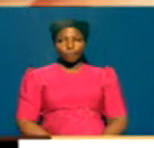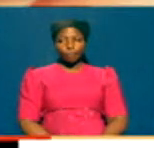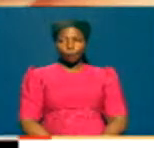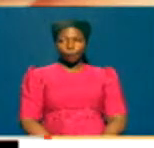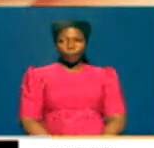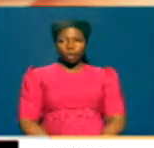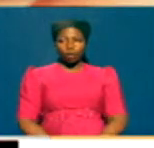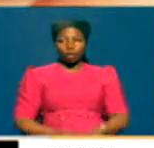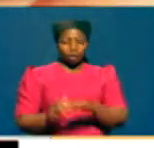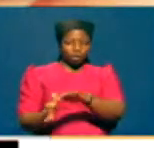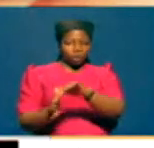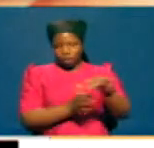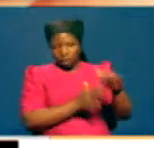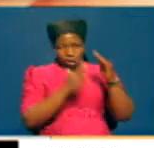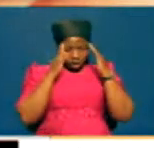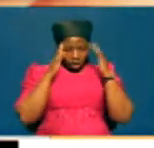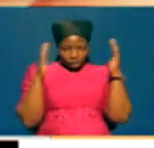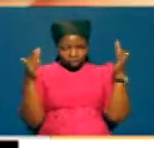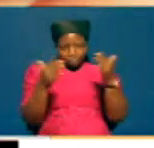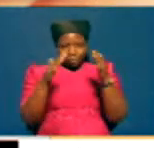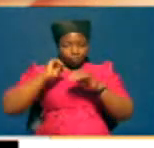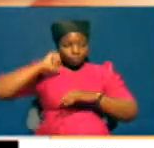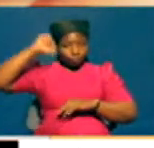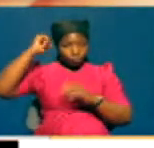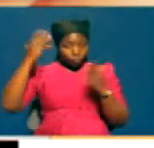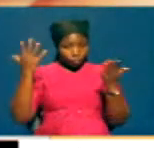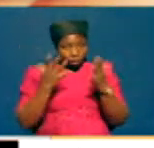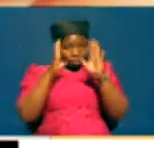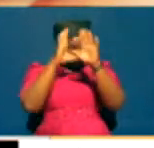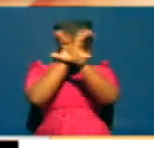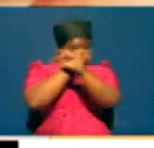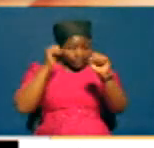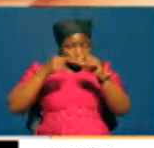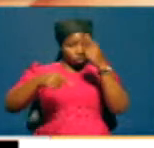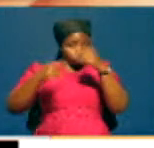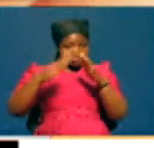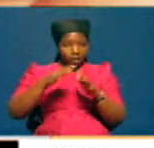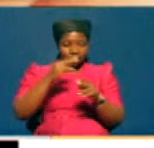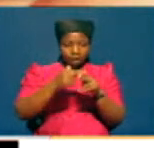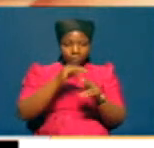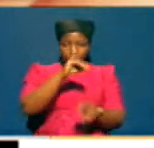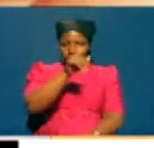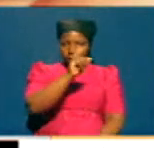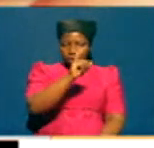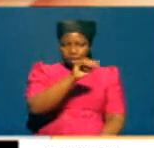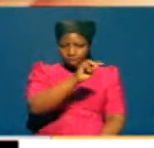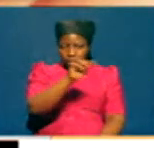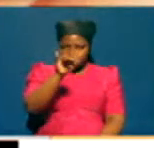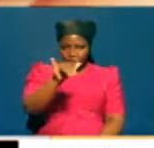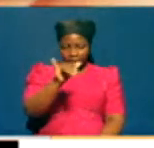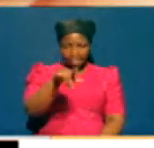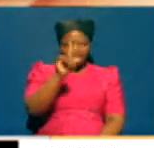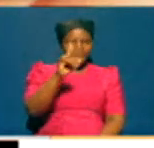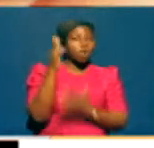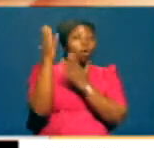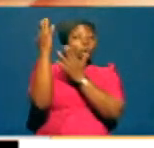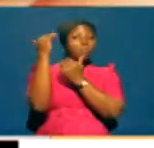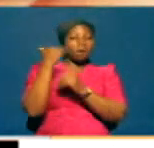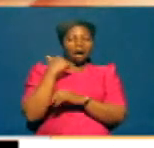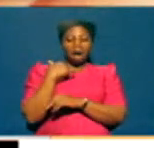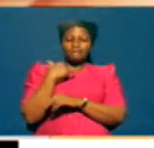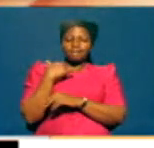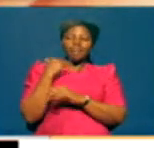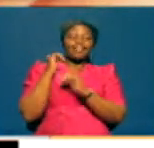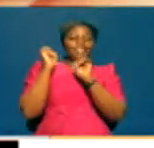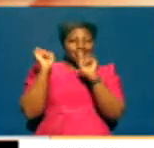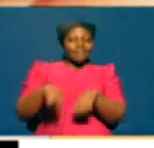Let's now shift focus to some politics, where presidential aspirant Jimmy Wanjigi is optimistic that he will beat former Prime Minister Raila